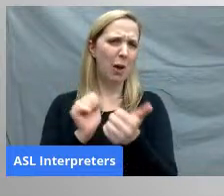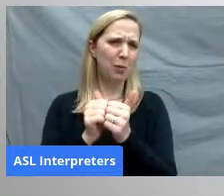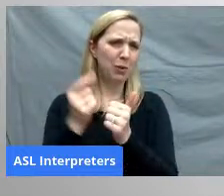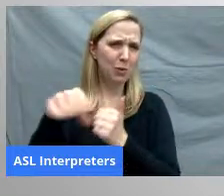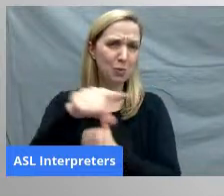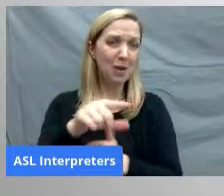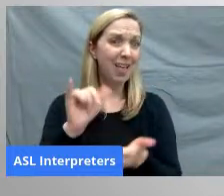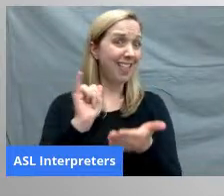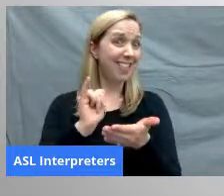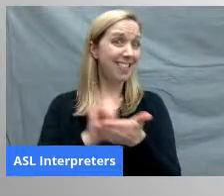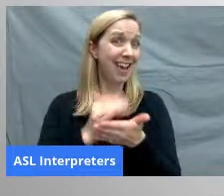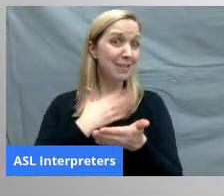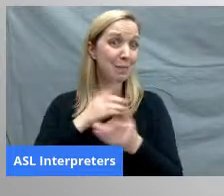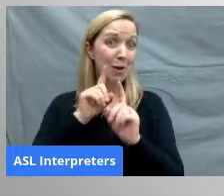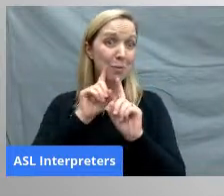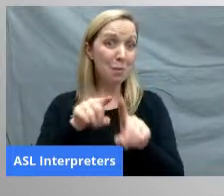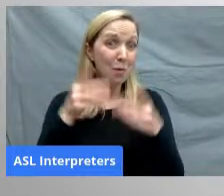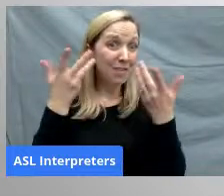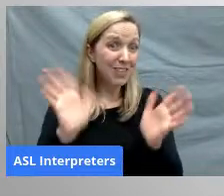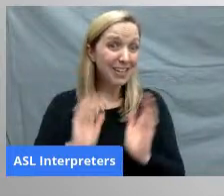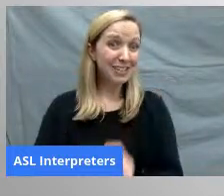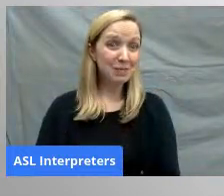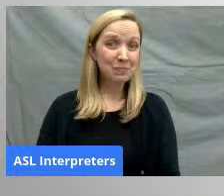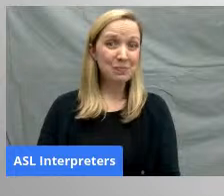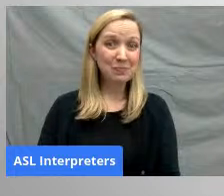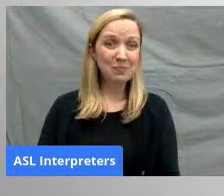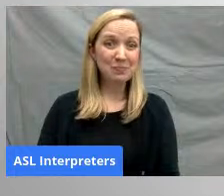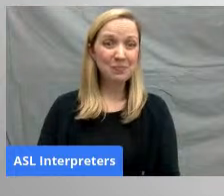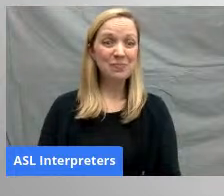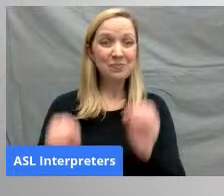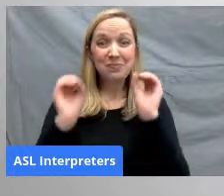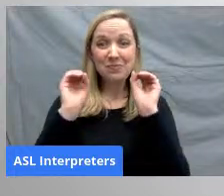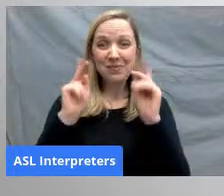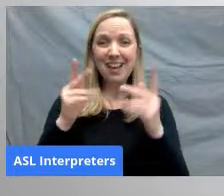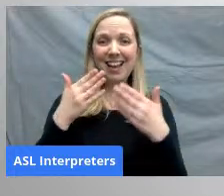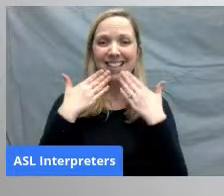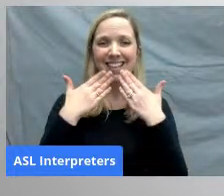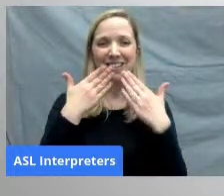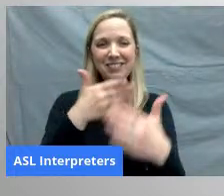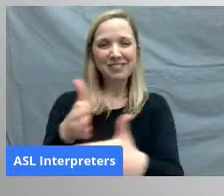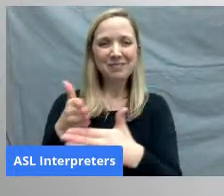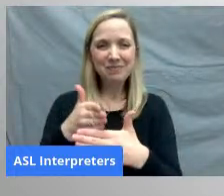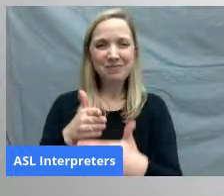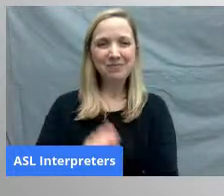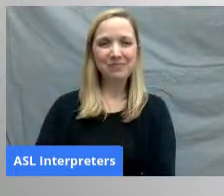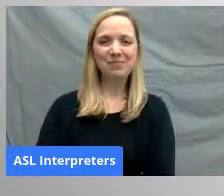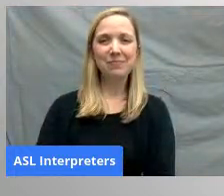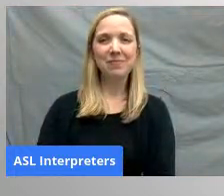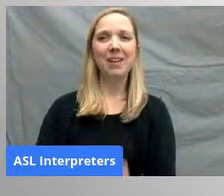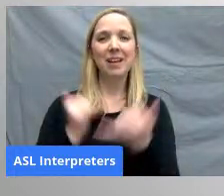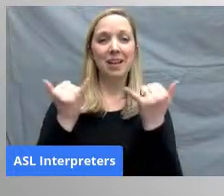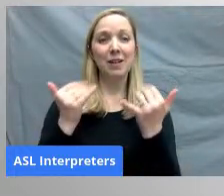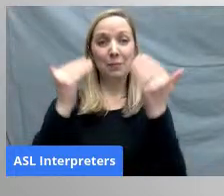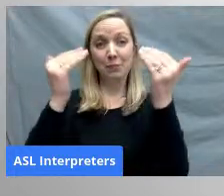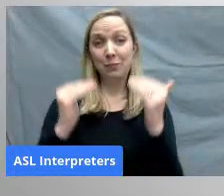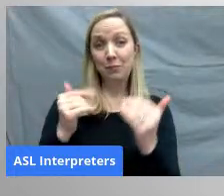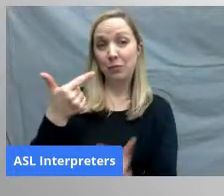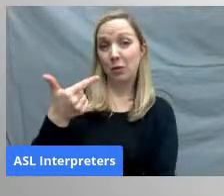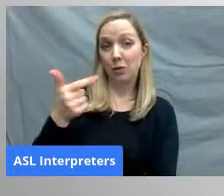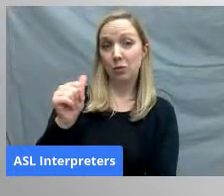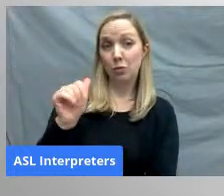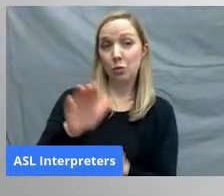That's my report. Okay. Thank you for your report. All right, we'll move forward with the Georgia School